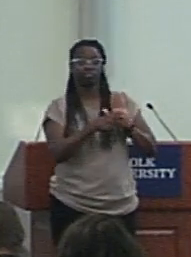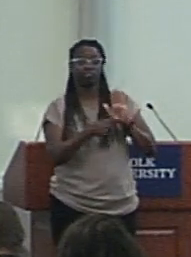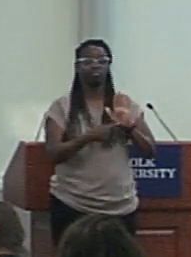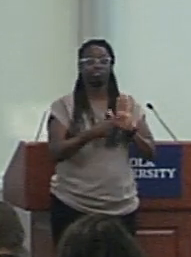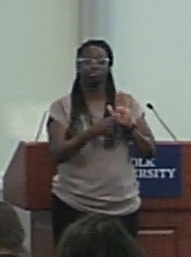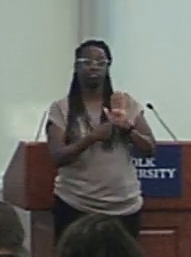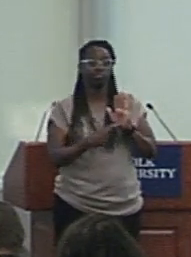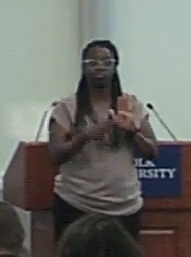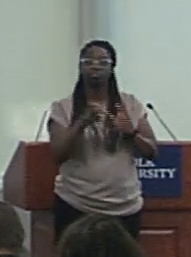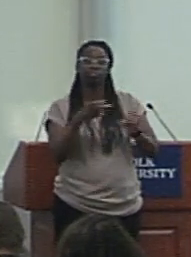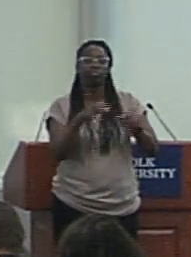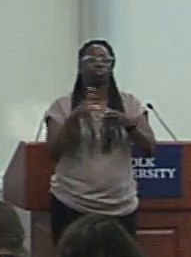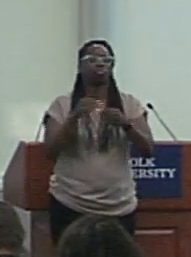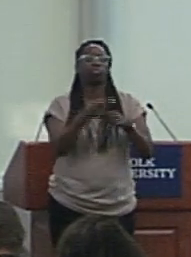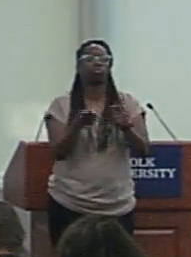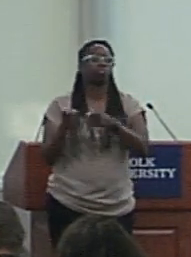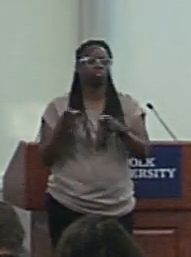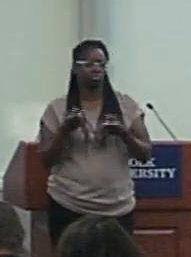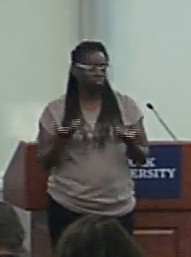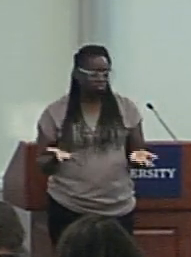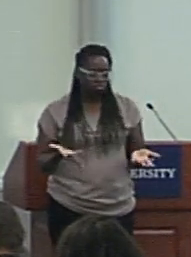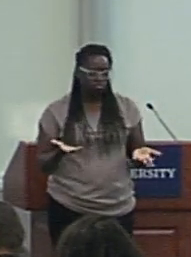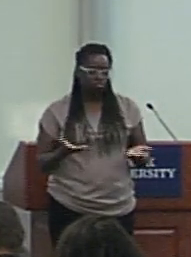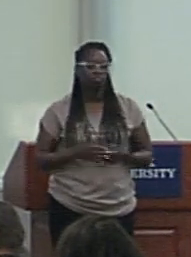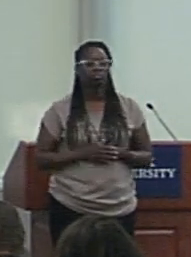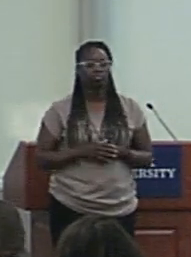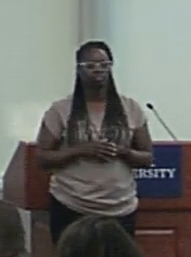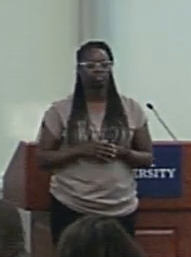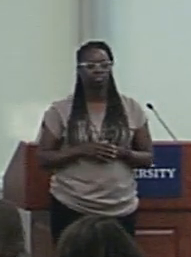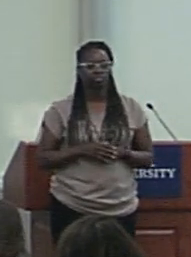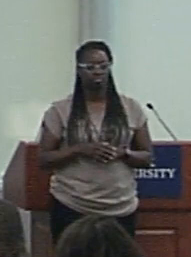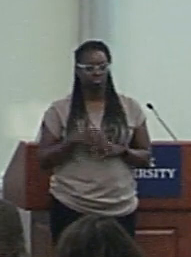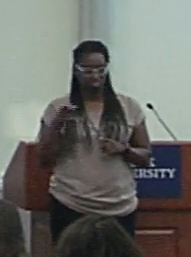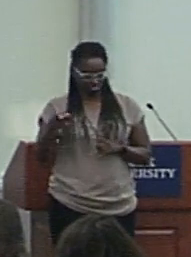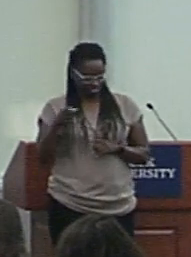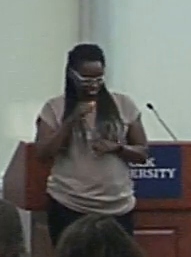of a pressing or emergency nature.